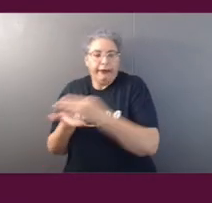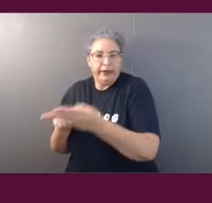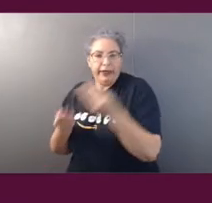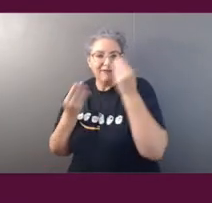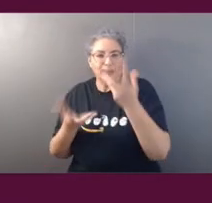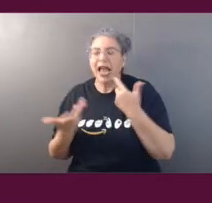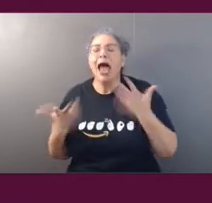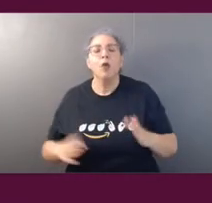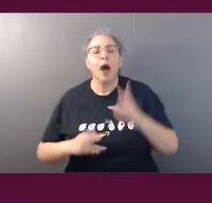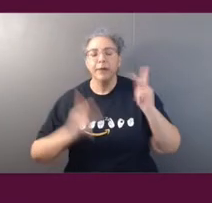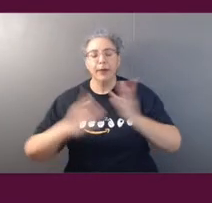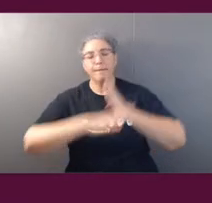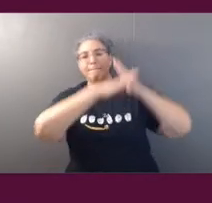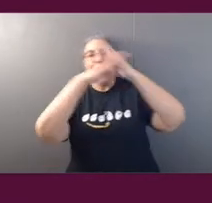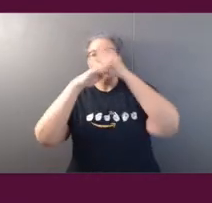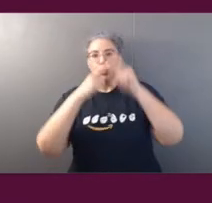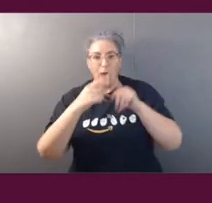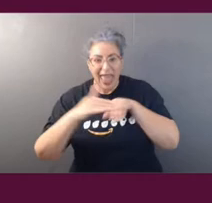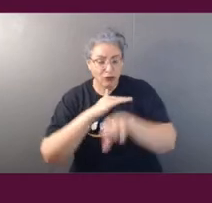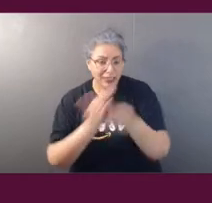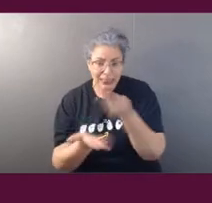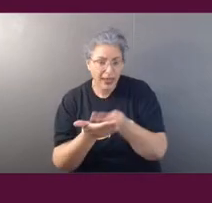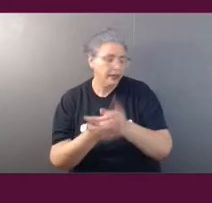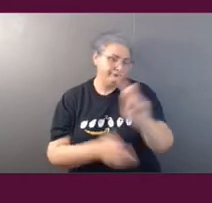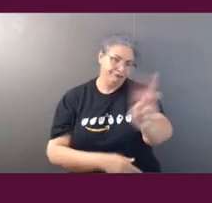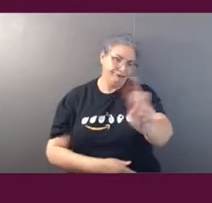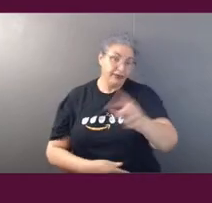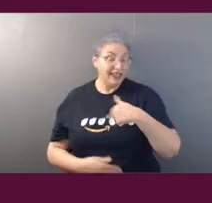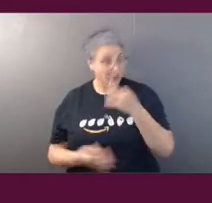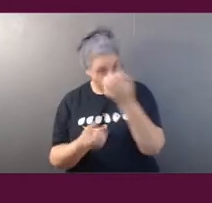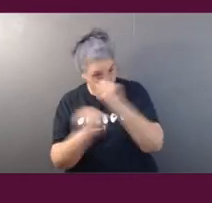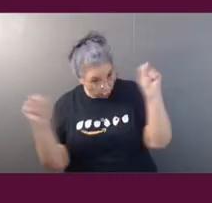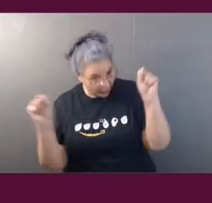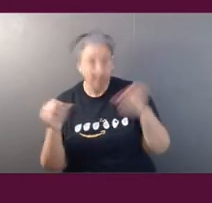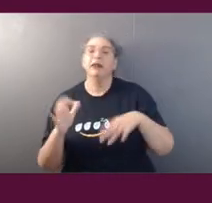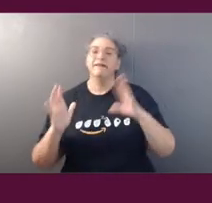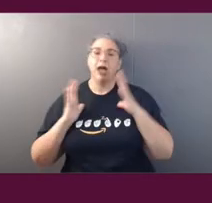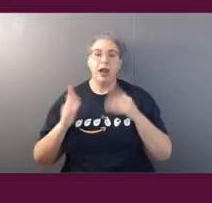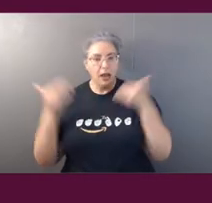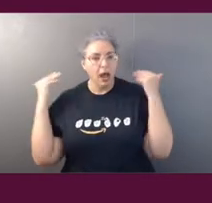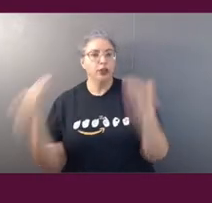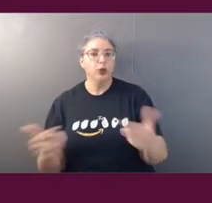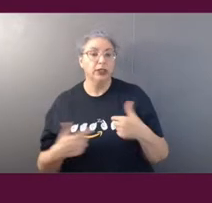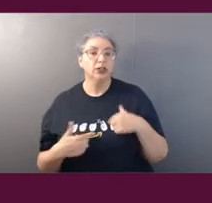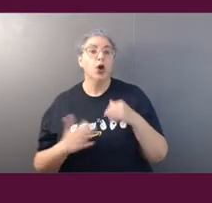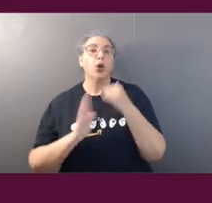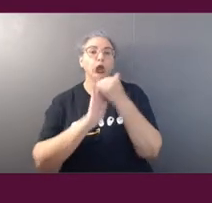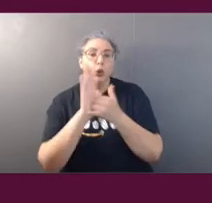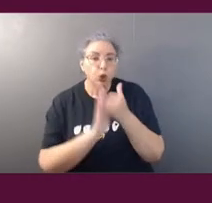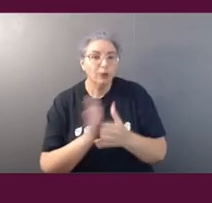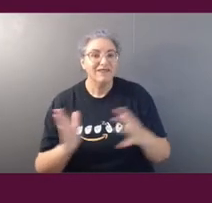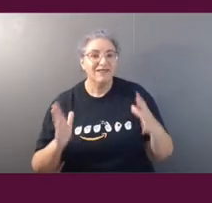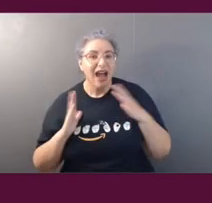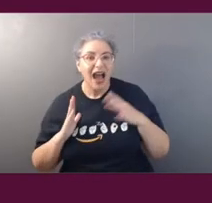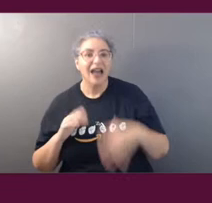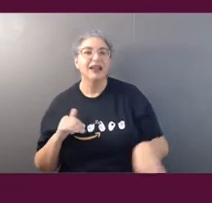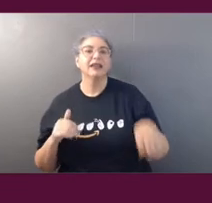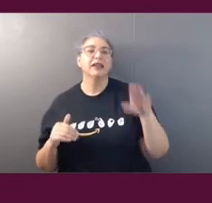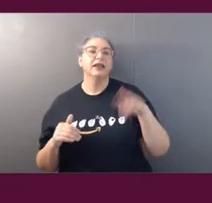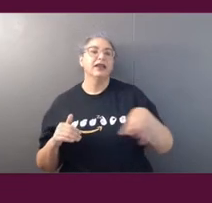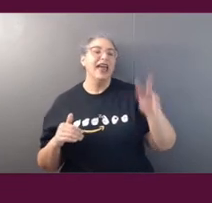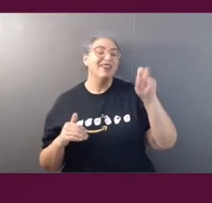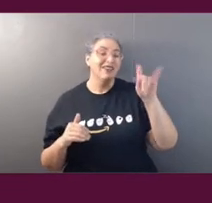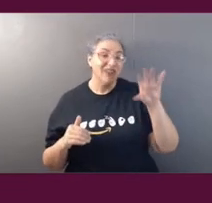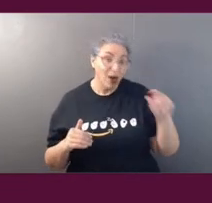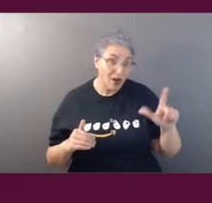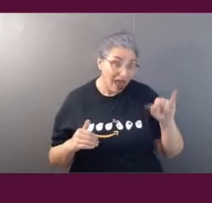entry for so many people in my community is they can't afford something. So if something is free, I'm down. So YouTube and Beto